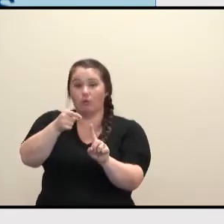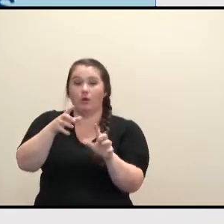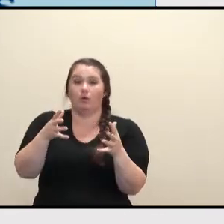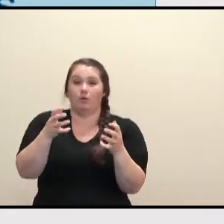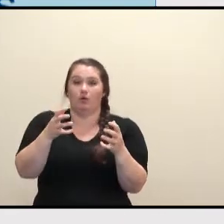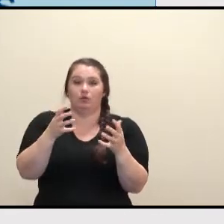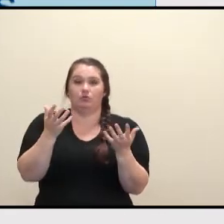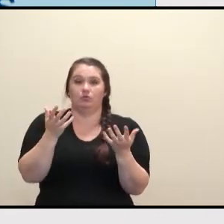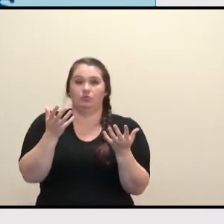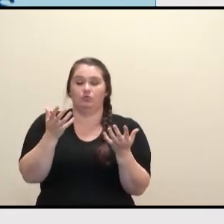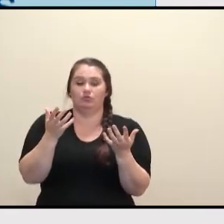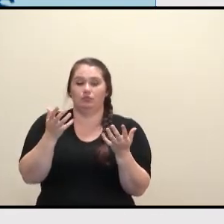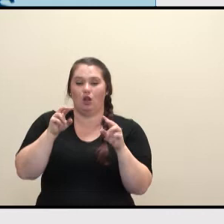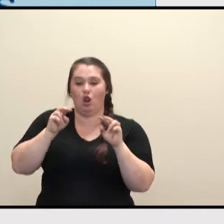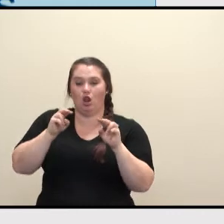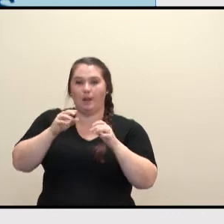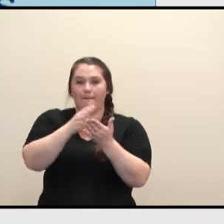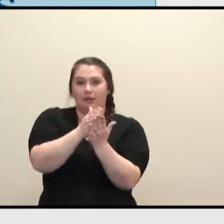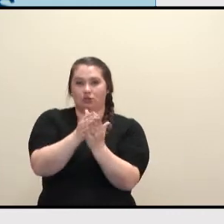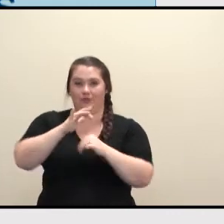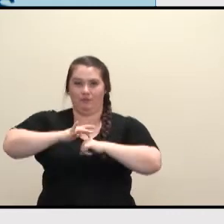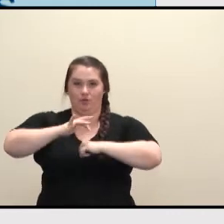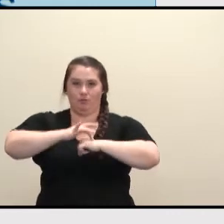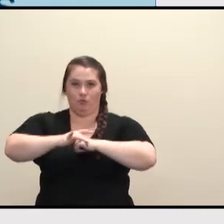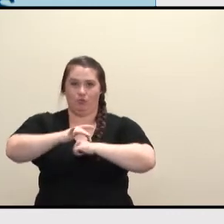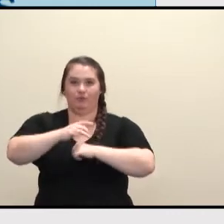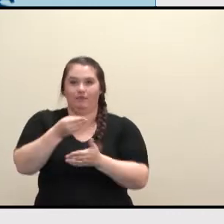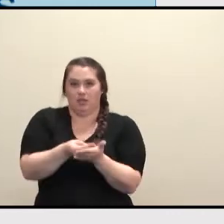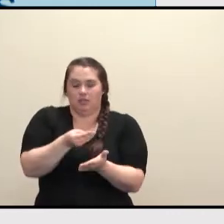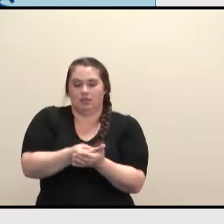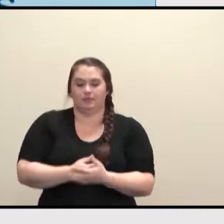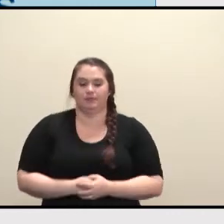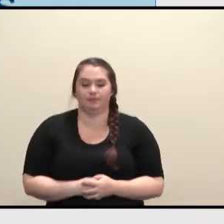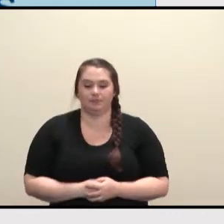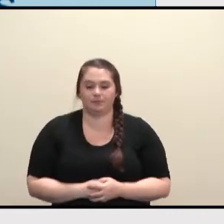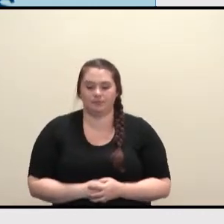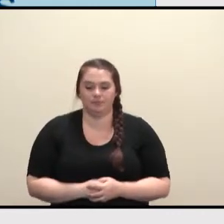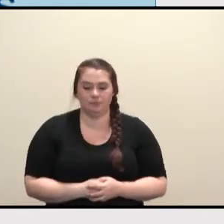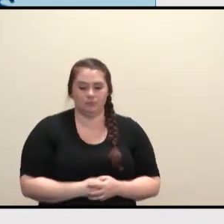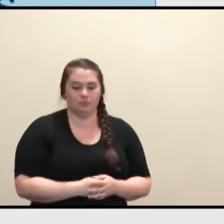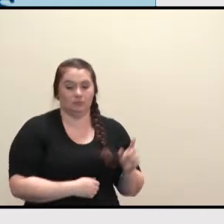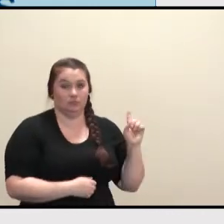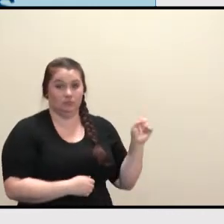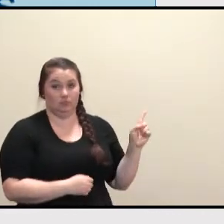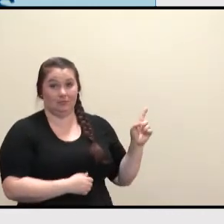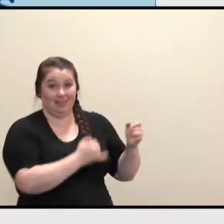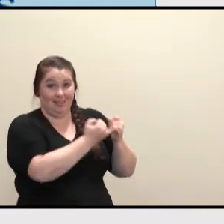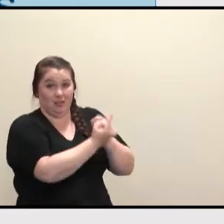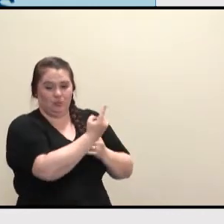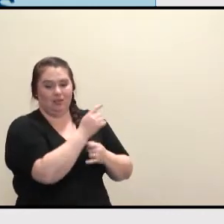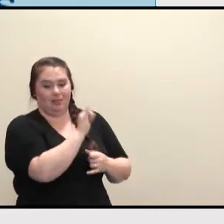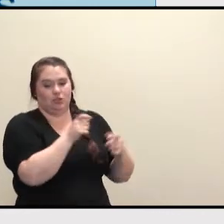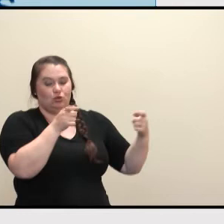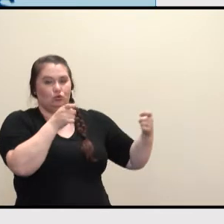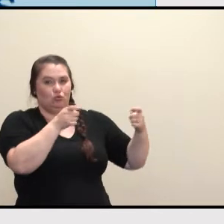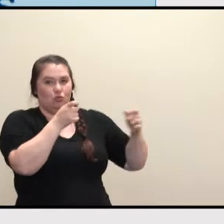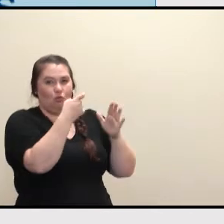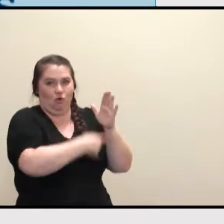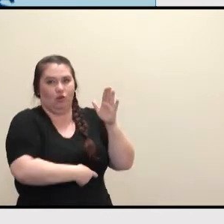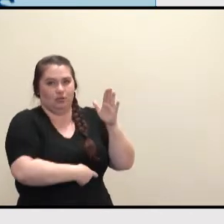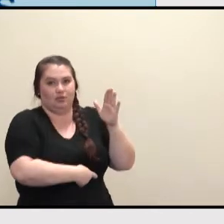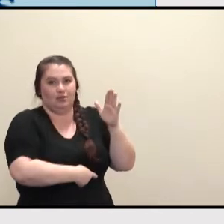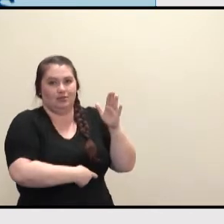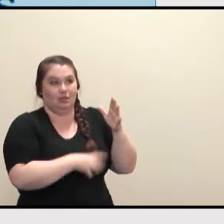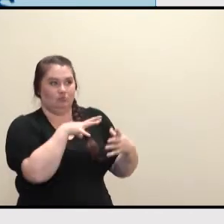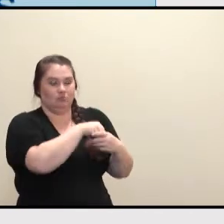available and budgeted funds. And then last but certainly not least, and this is definitely where the board comes in, we have to control costs, right? We don't